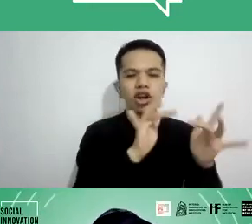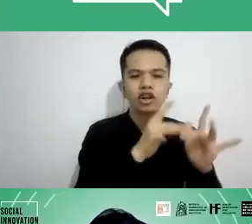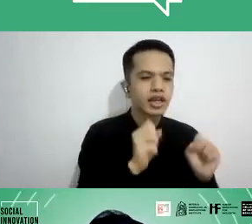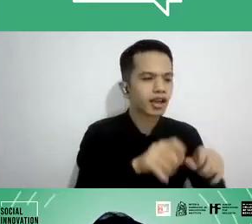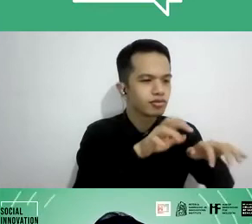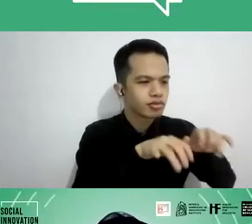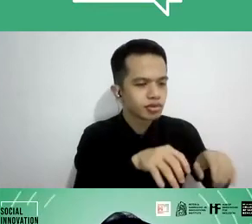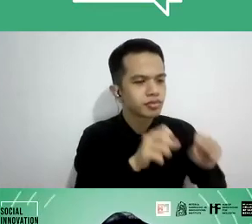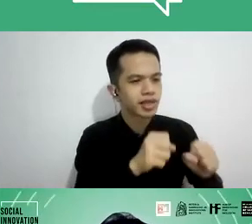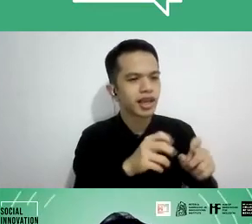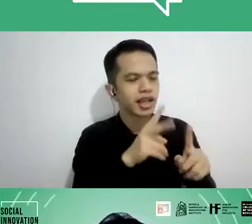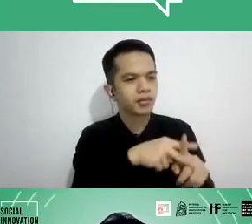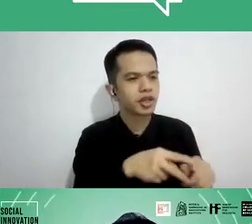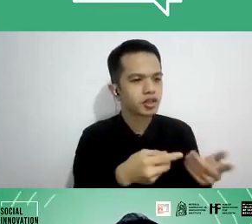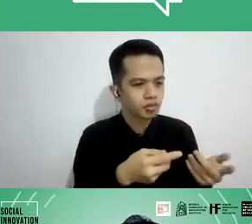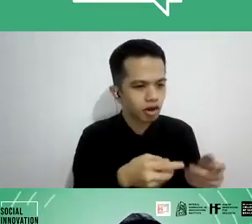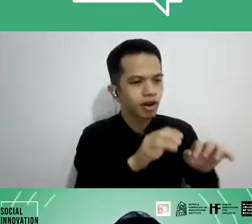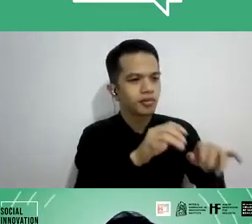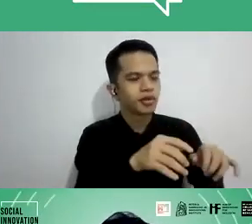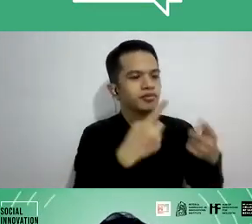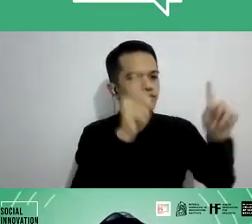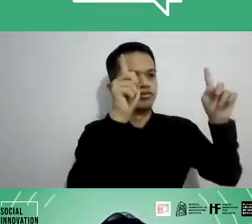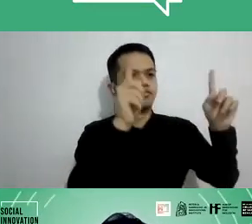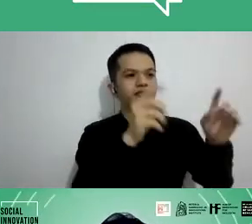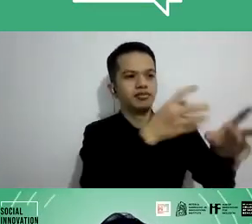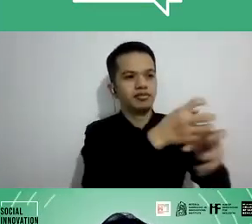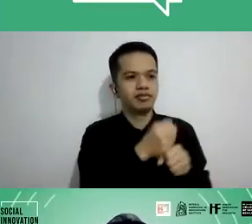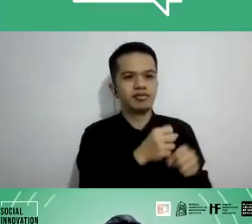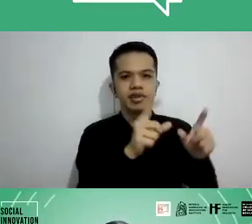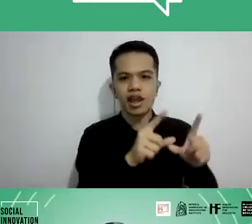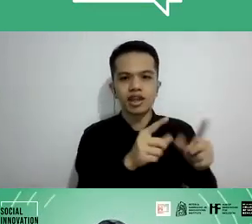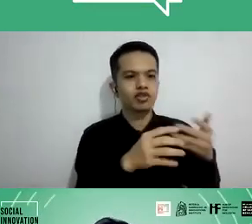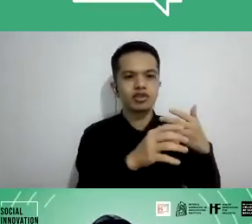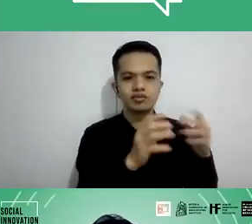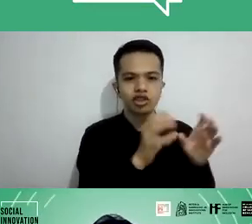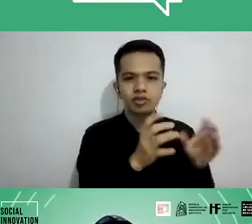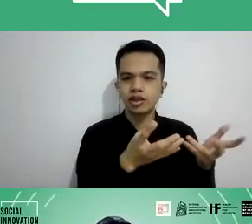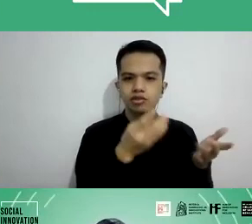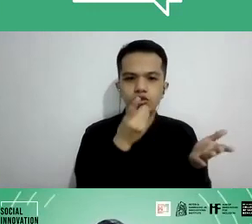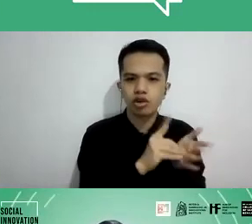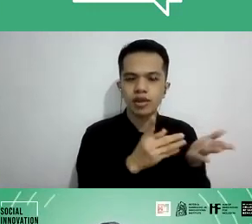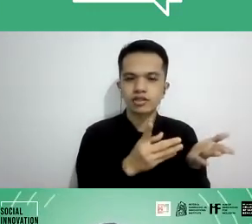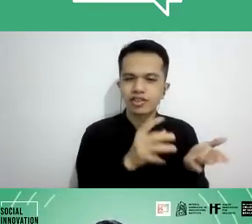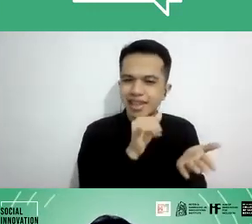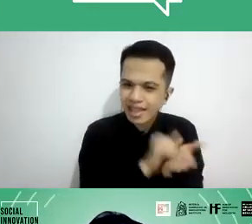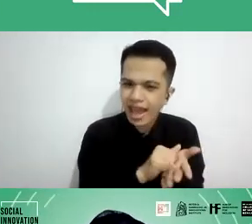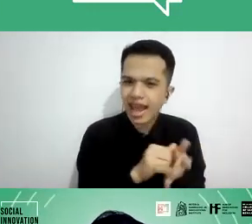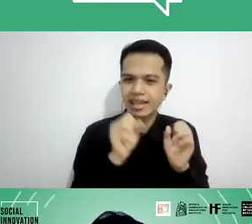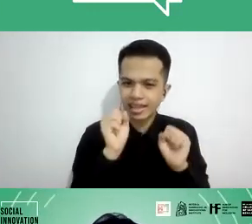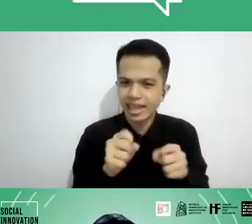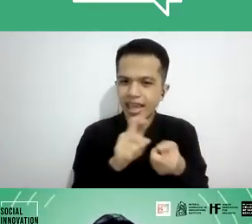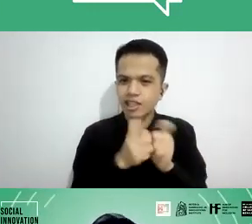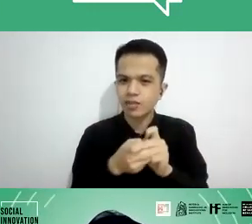put in an application and wait, and you can do other things in the meantime. So those small concepts, small things that can be transformed